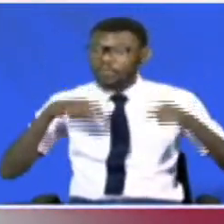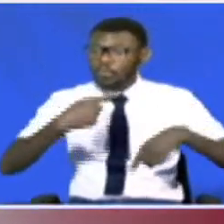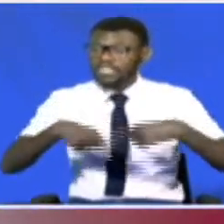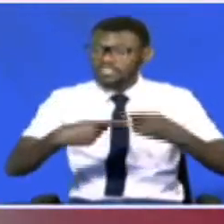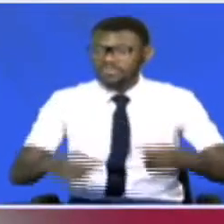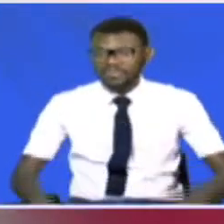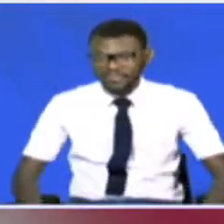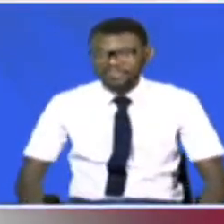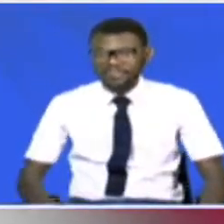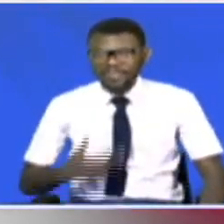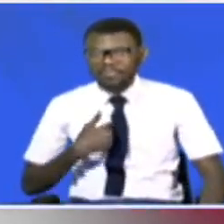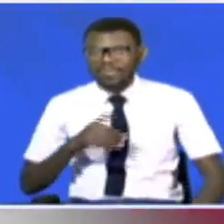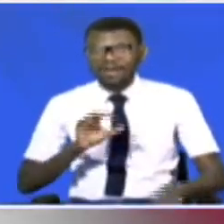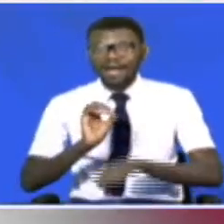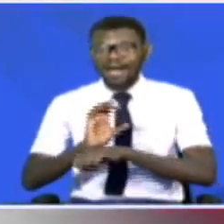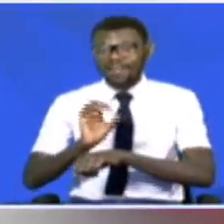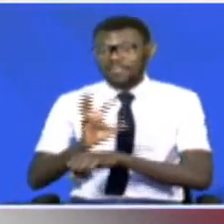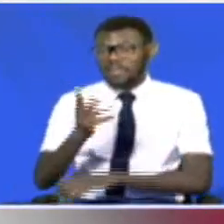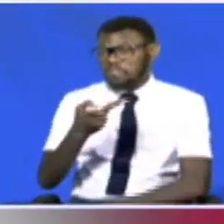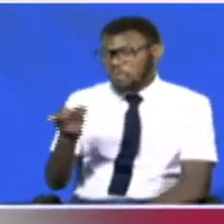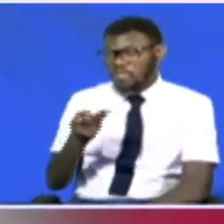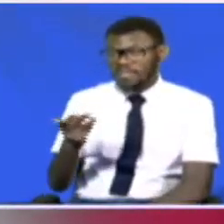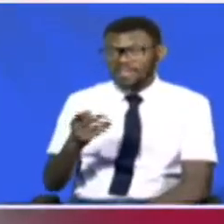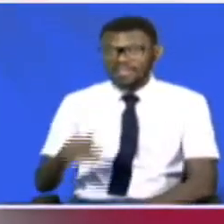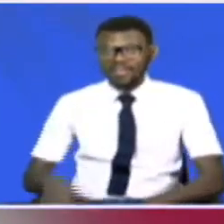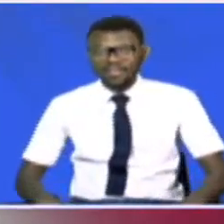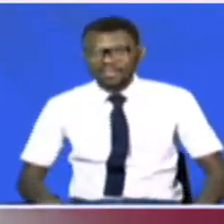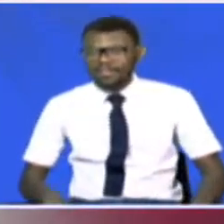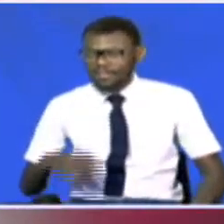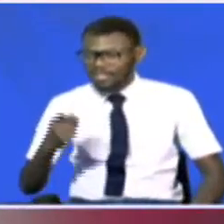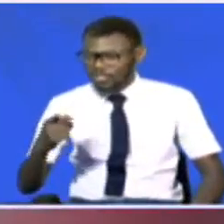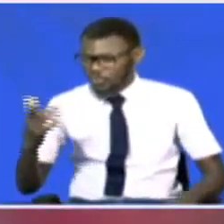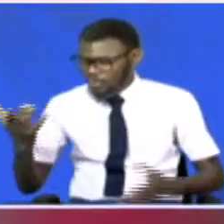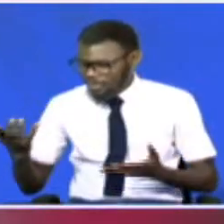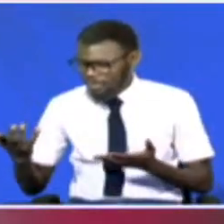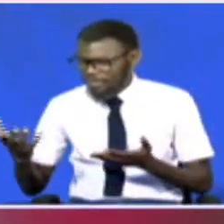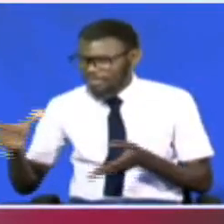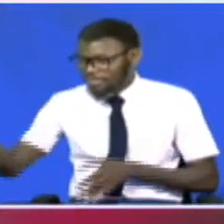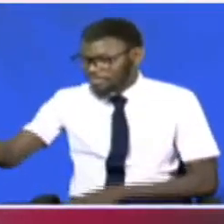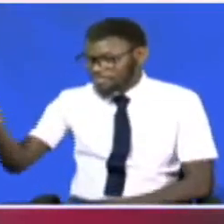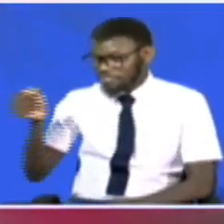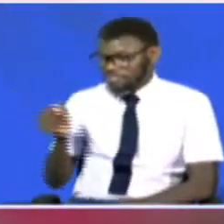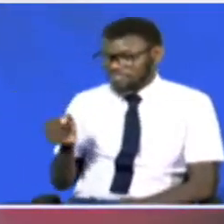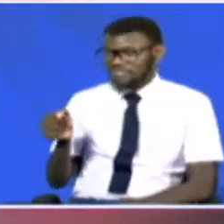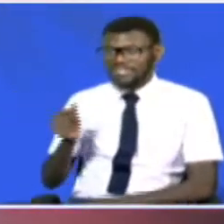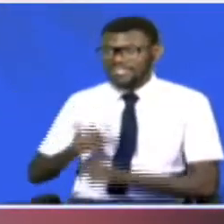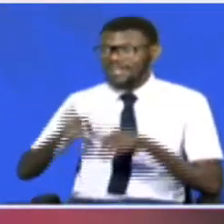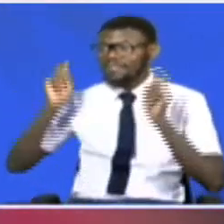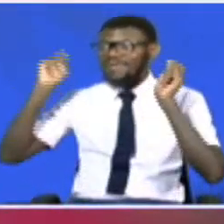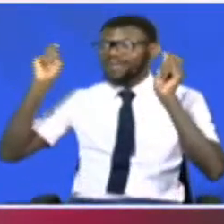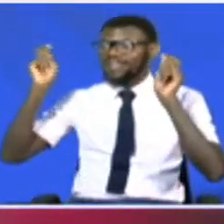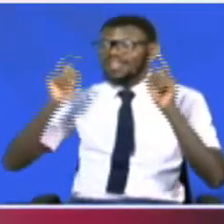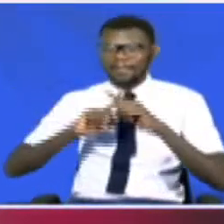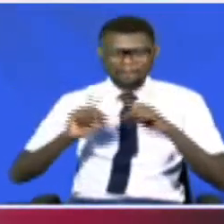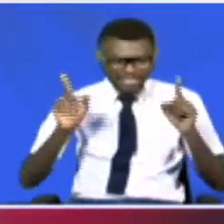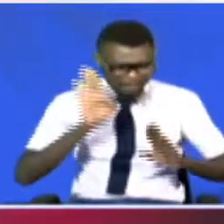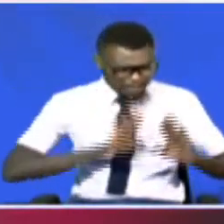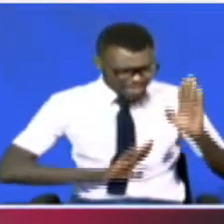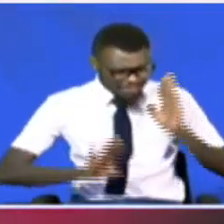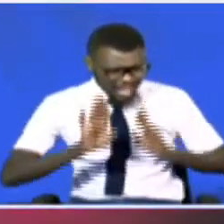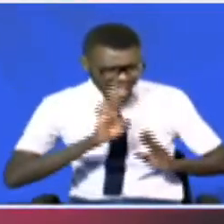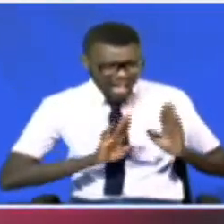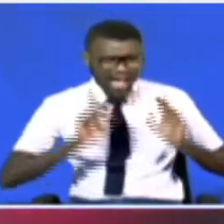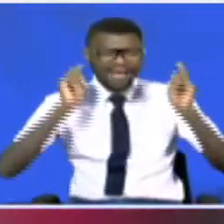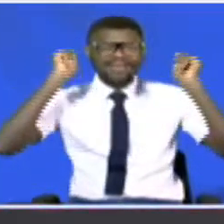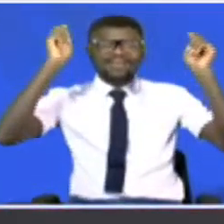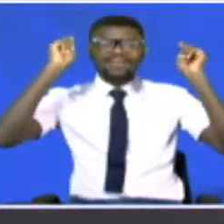My advice to the groom, you may have taken her out of the streets, but always remember that you did not take the streets